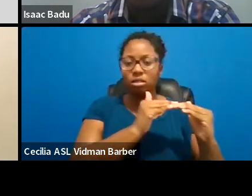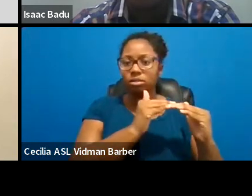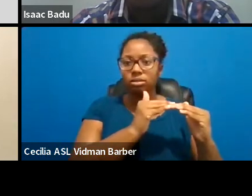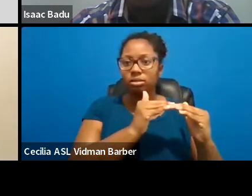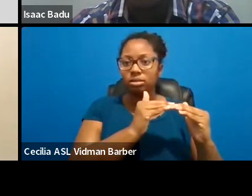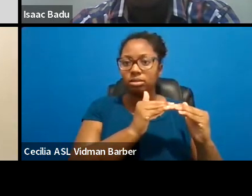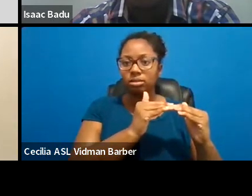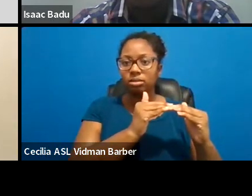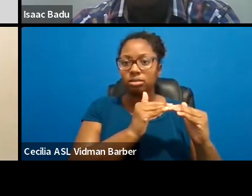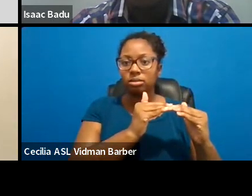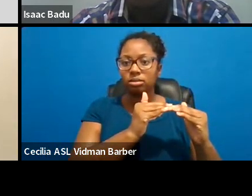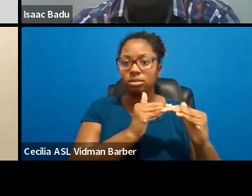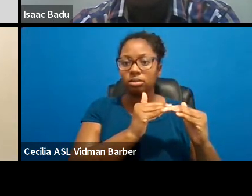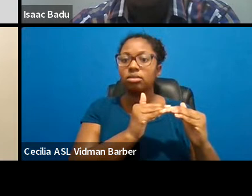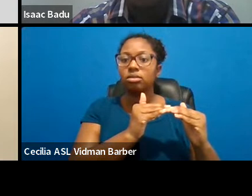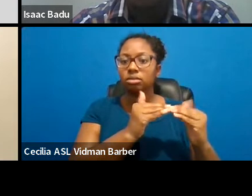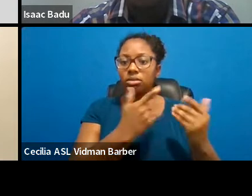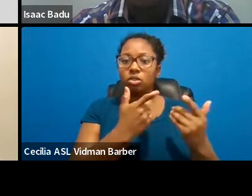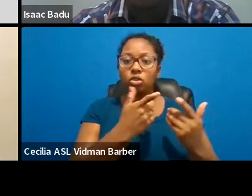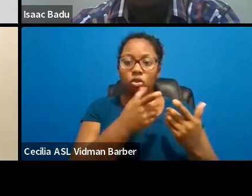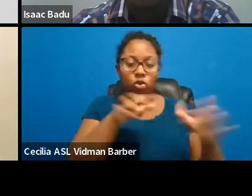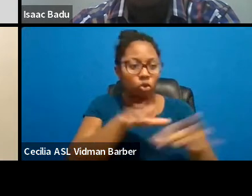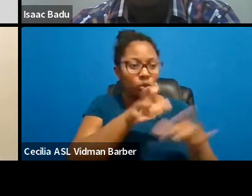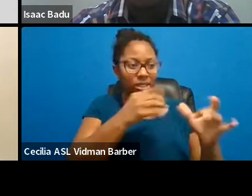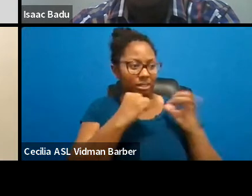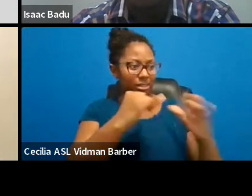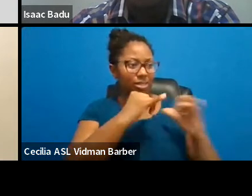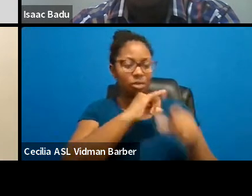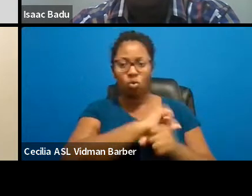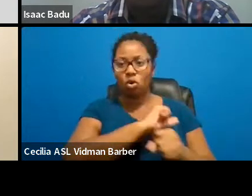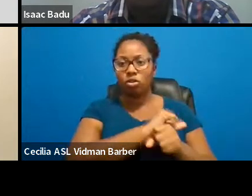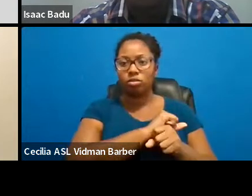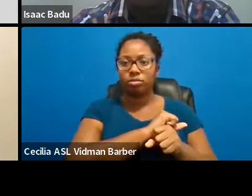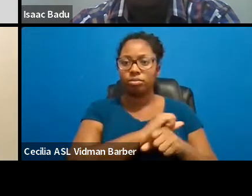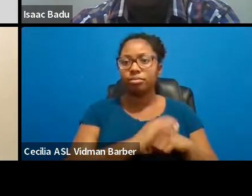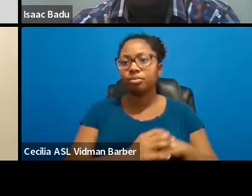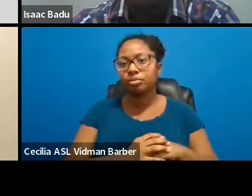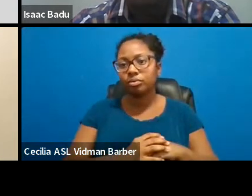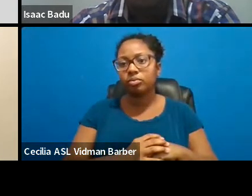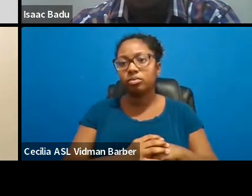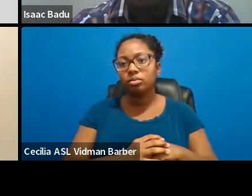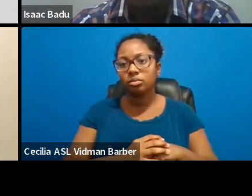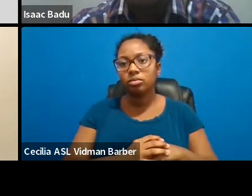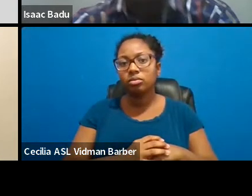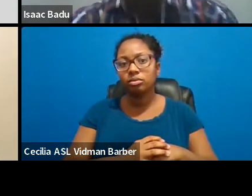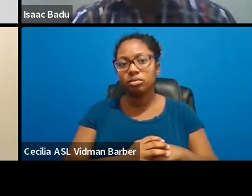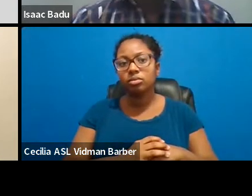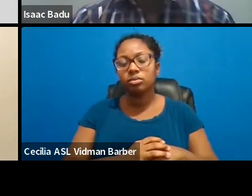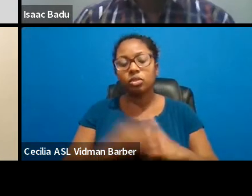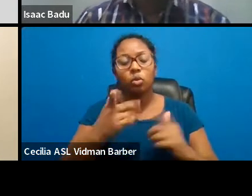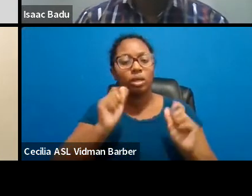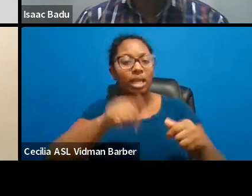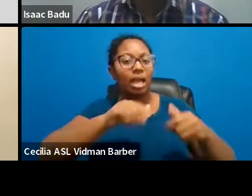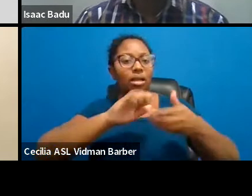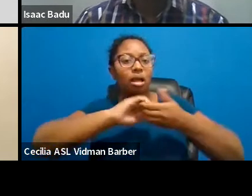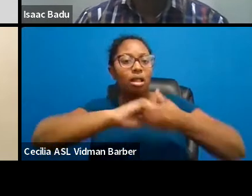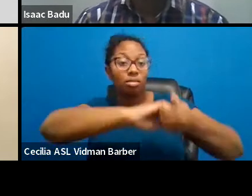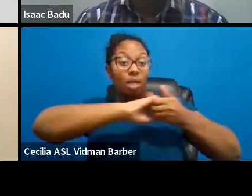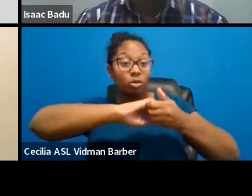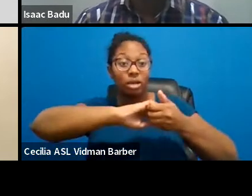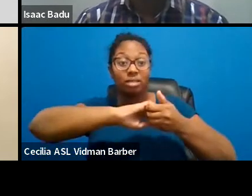are, also doing the same thing but in the developed world, to sort of collaborate with